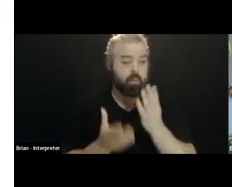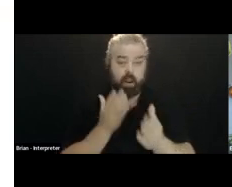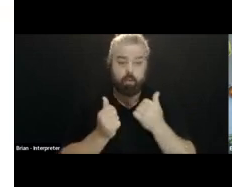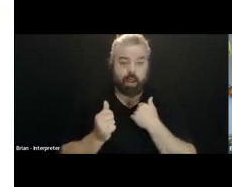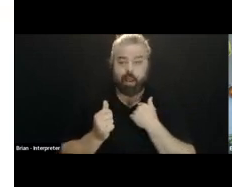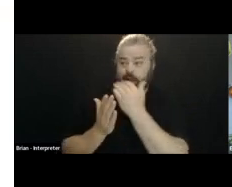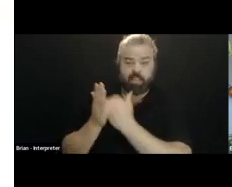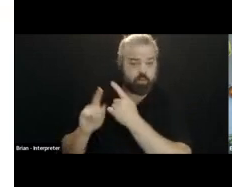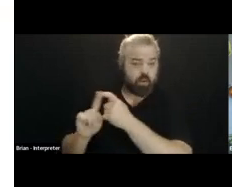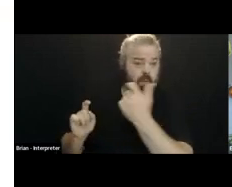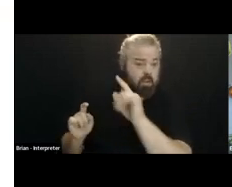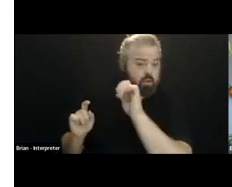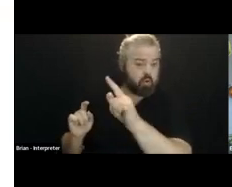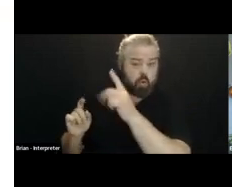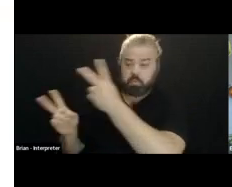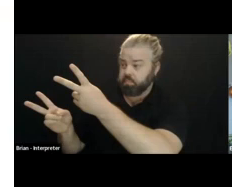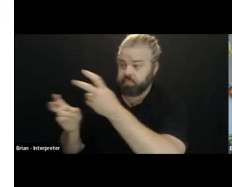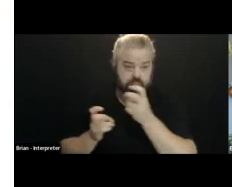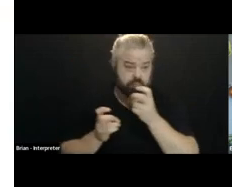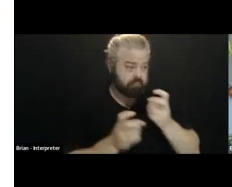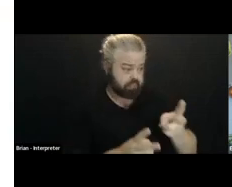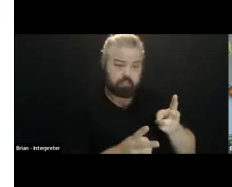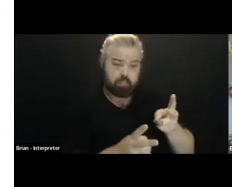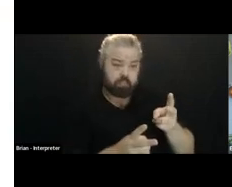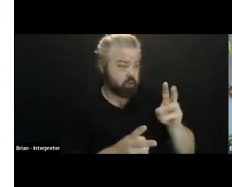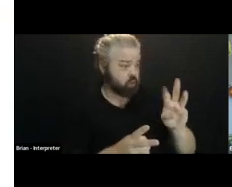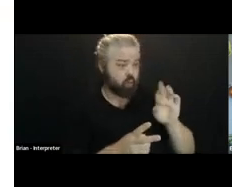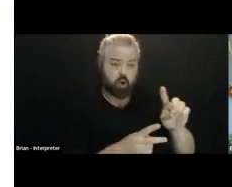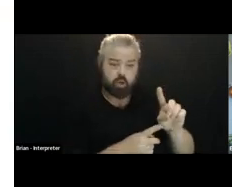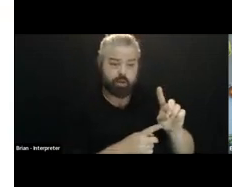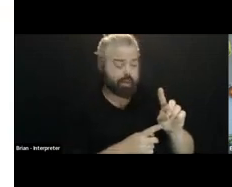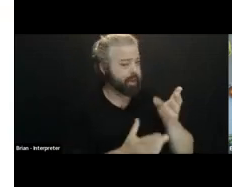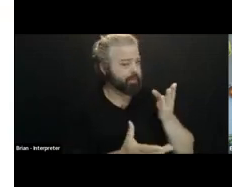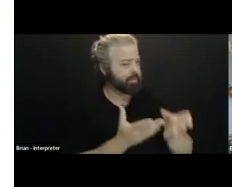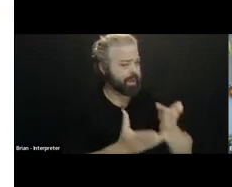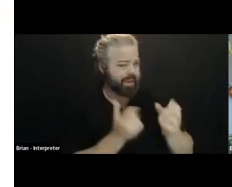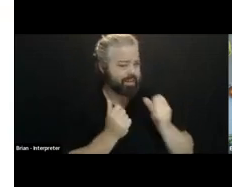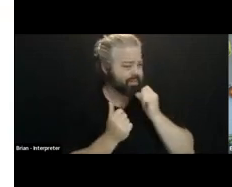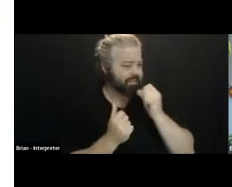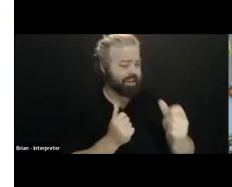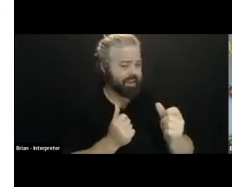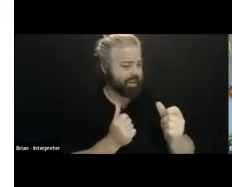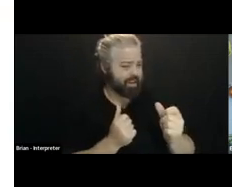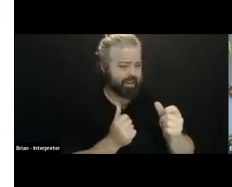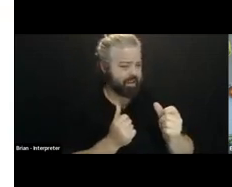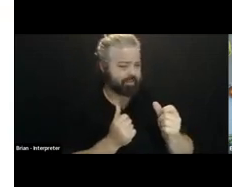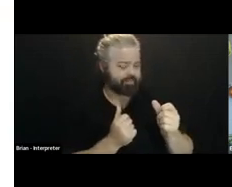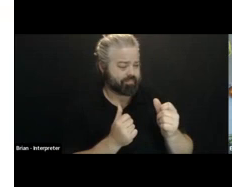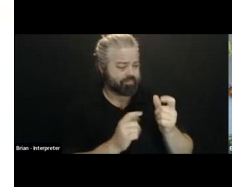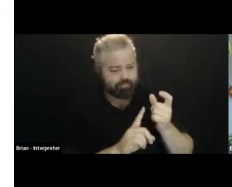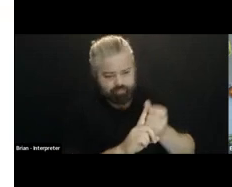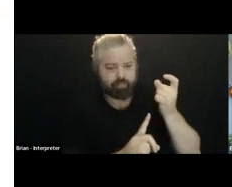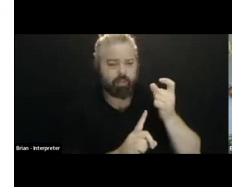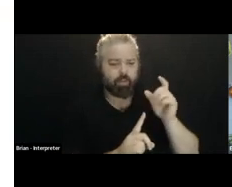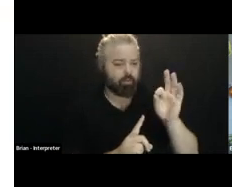some other tool, and you pasted it into Word, you may not get the formatted list that we